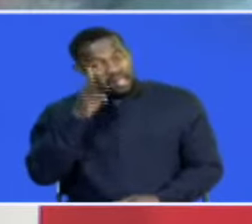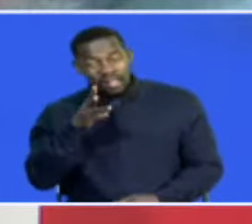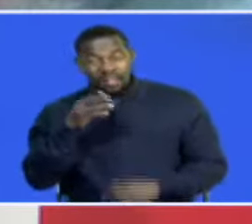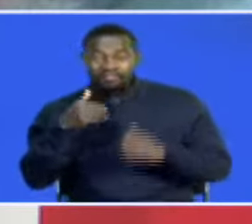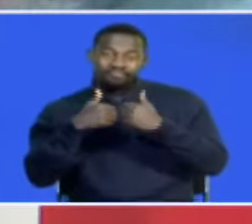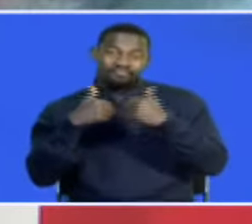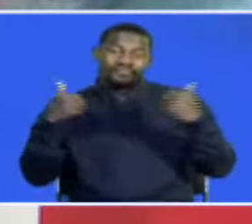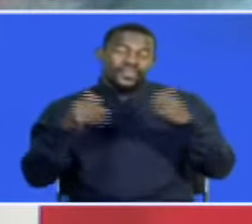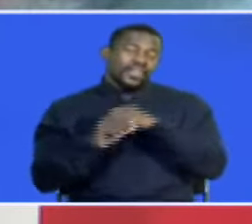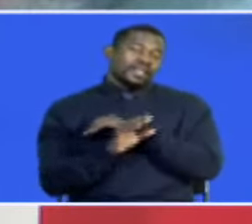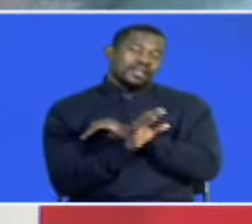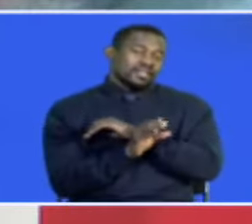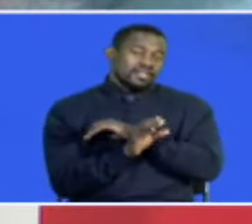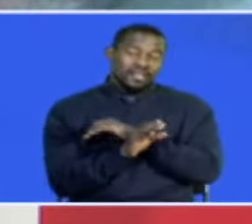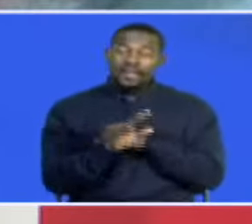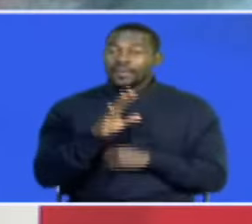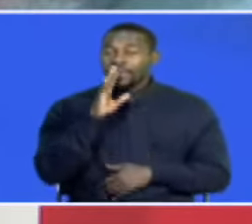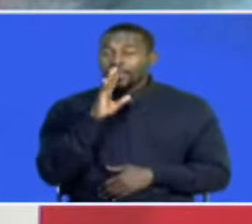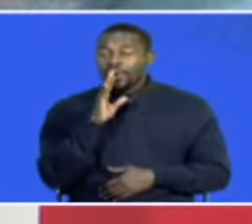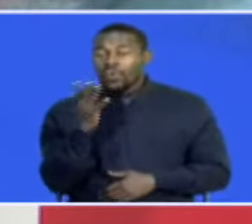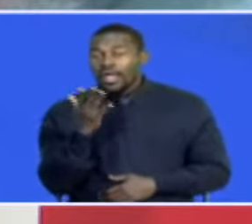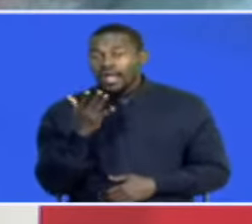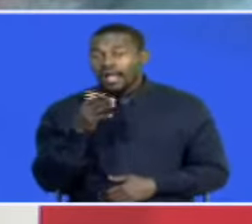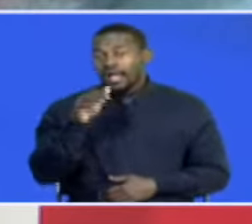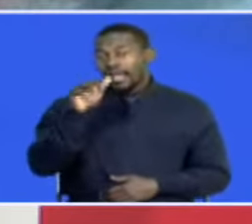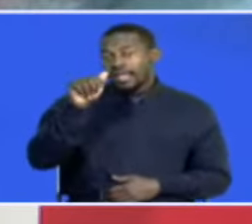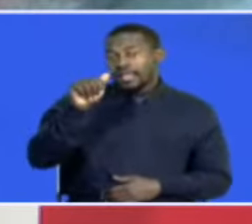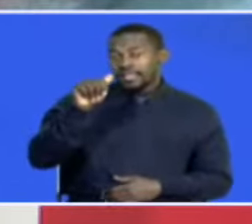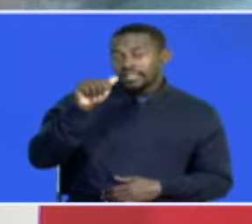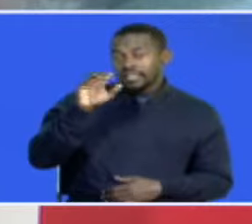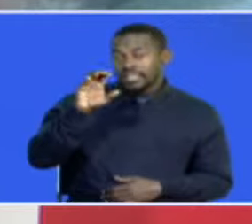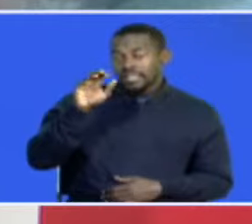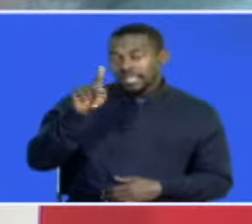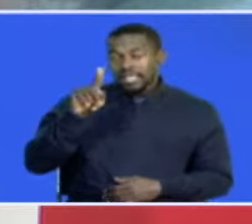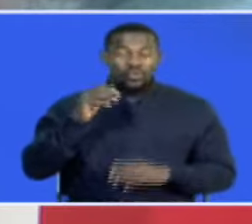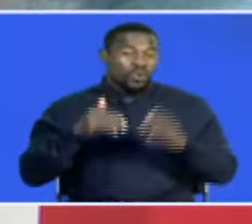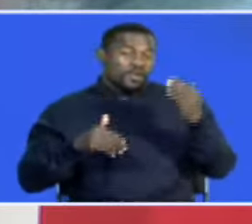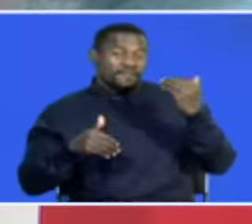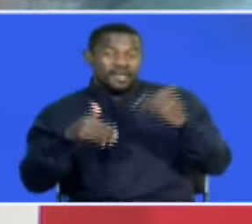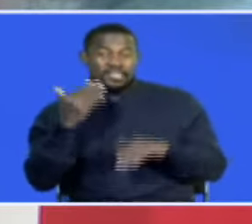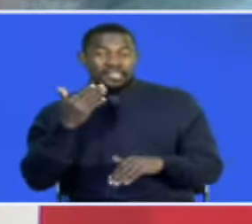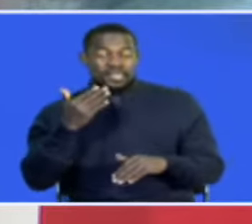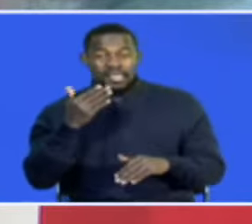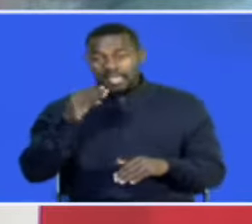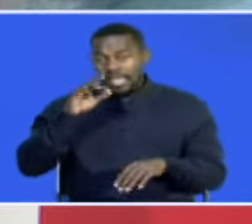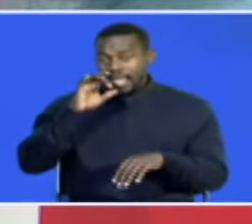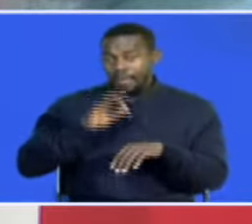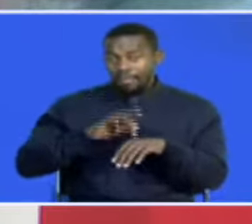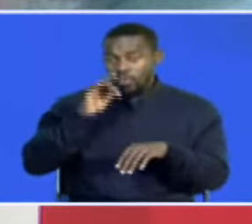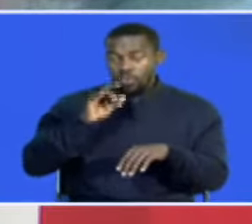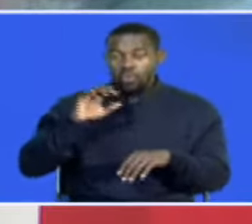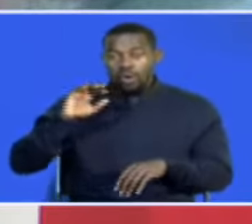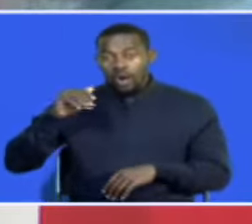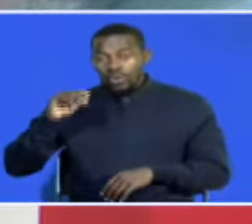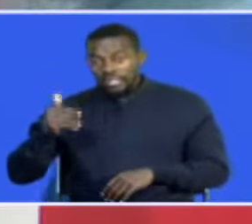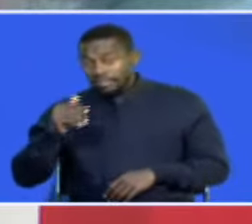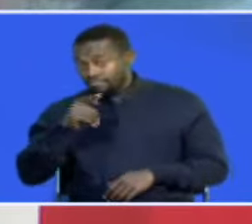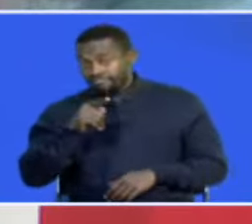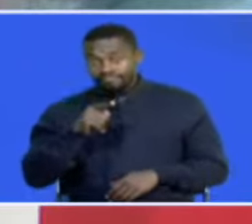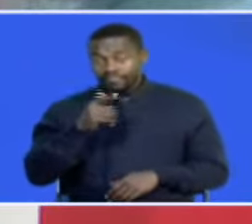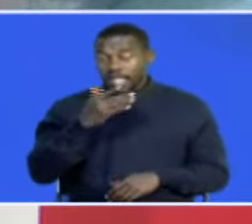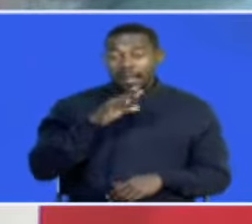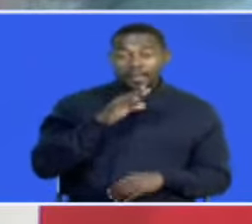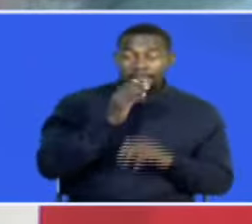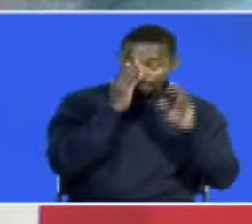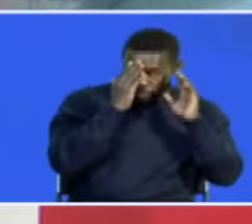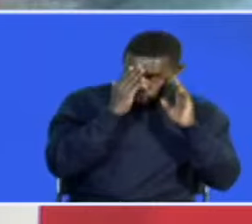country. Speaking at Kenya Anglican University at Kanyuambora in Embu County, Sapit implored upon